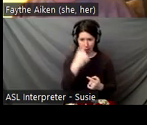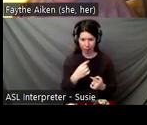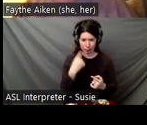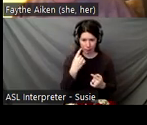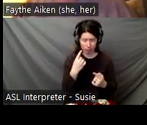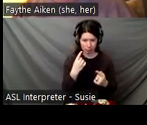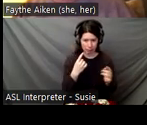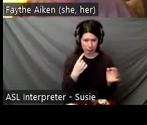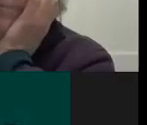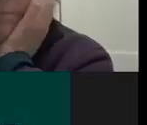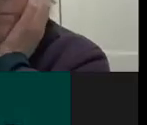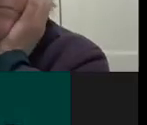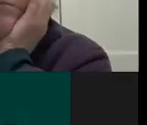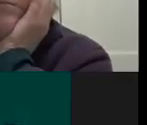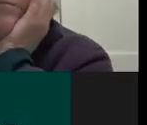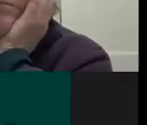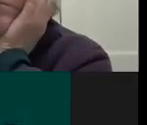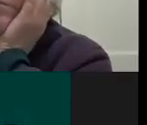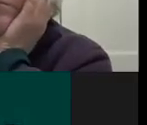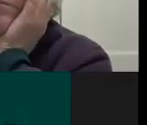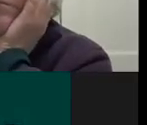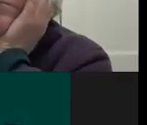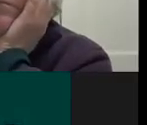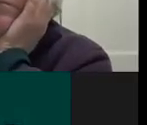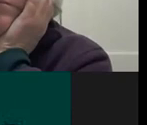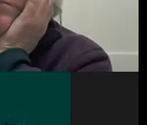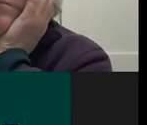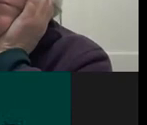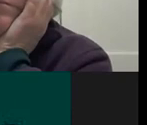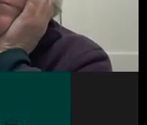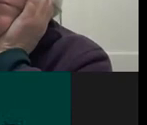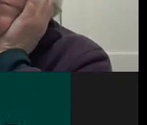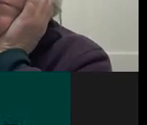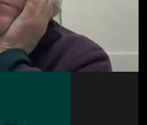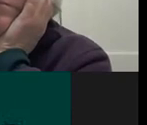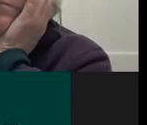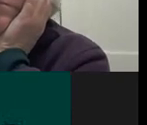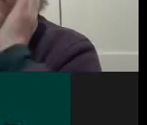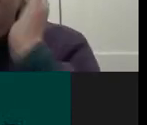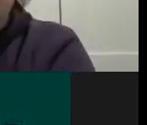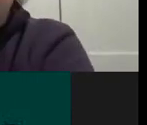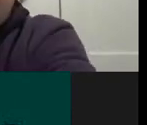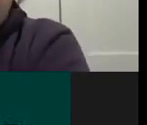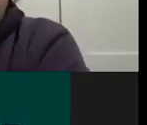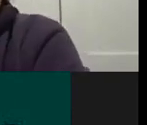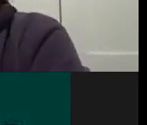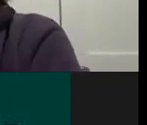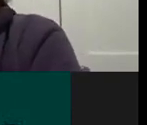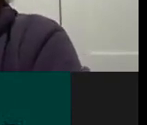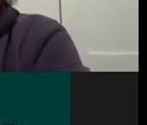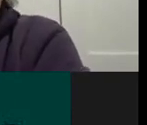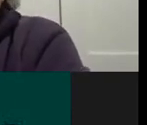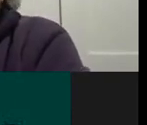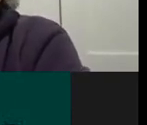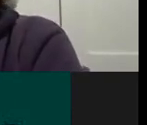with other commission members. Ajay, Casey, I know Angie, I'm sorry, I can't see your face, but we're good with this plan.